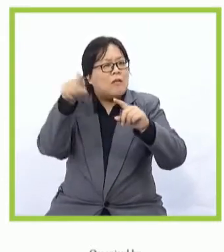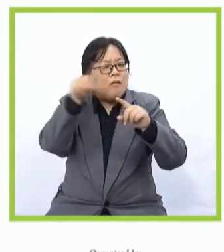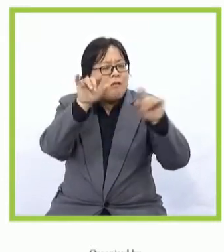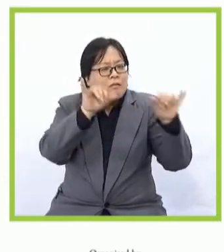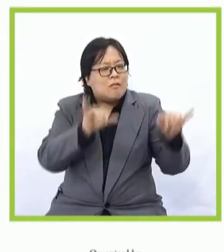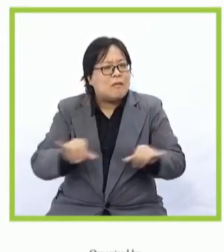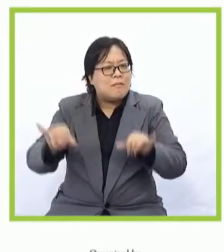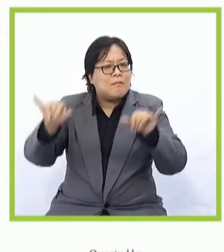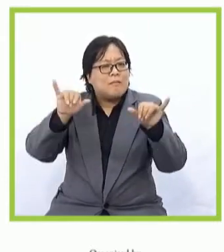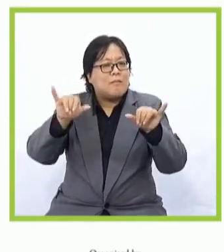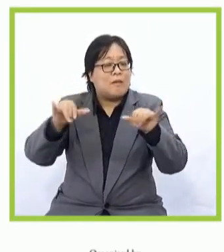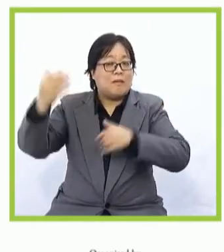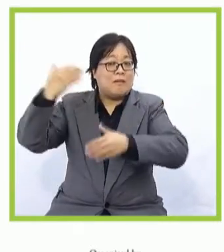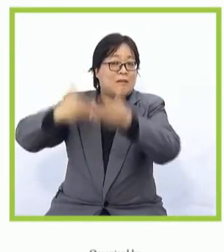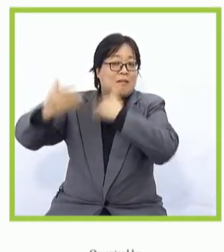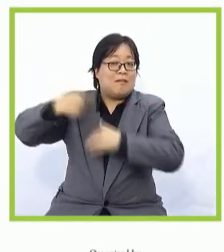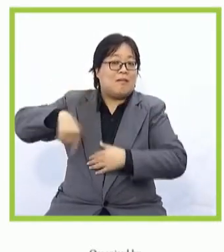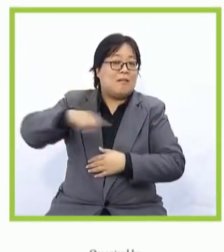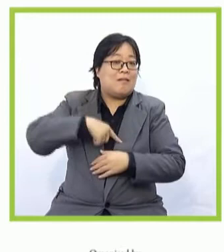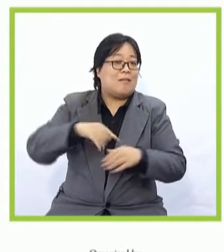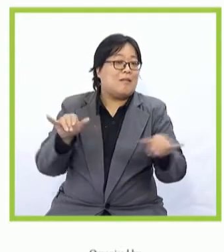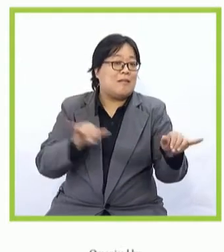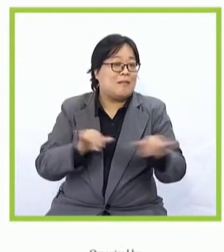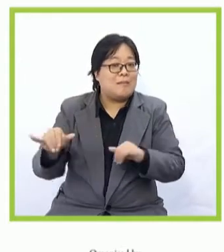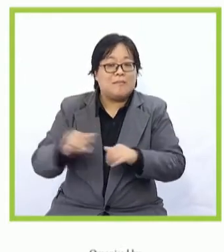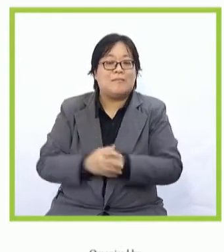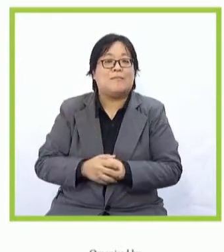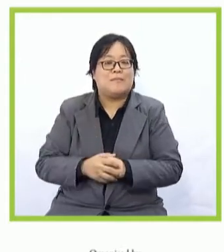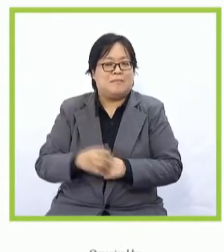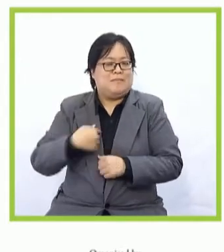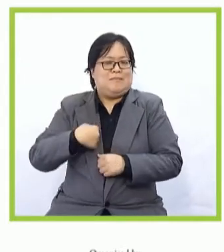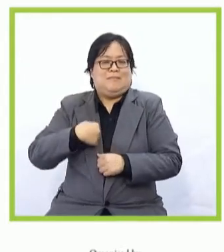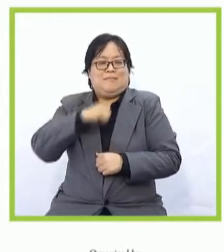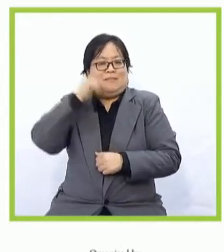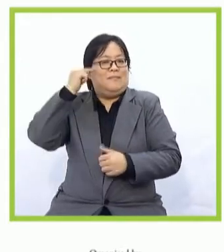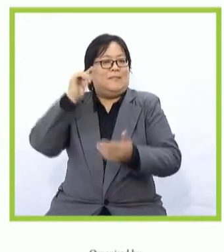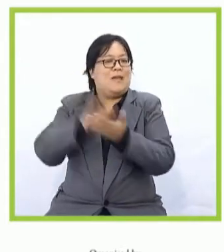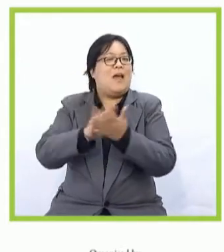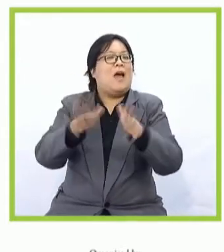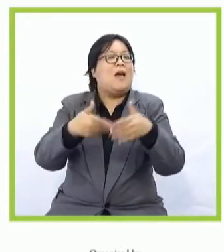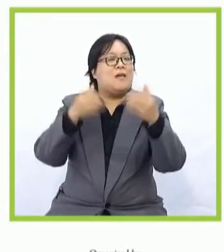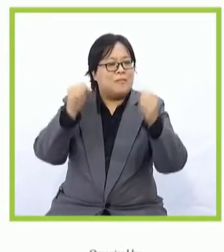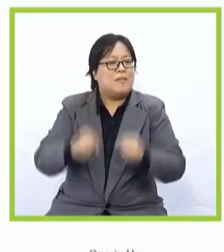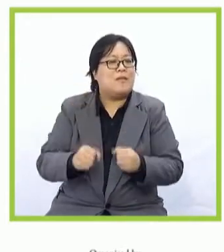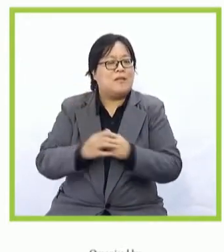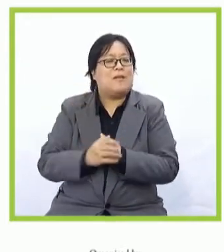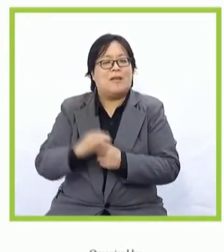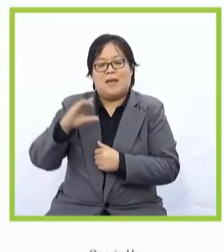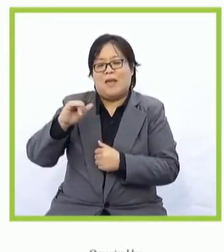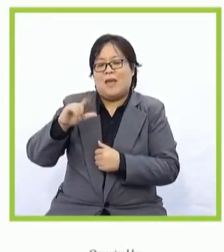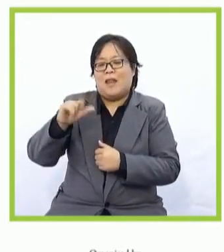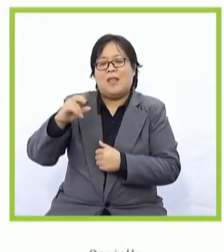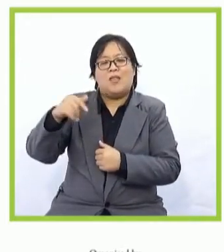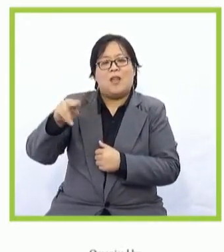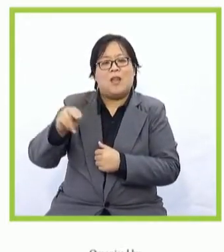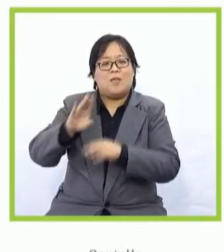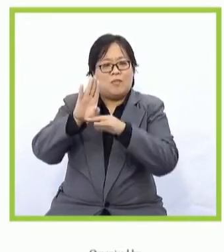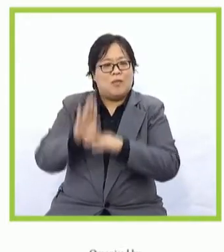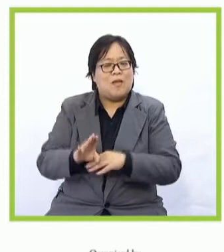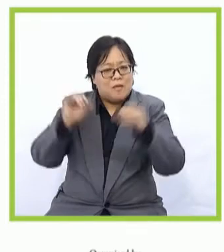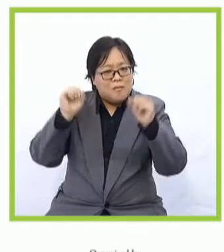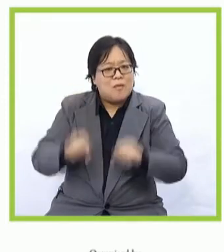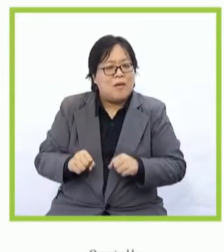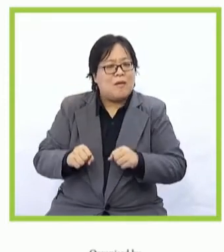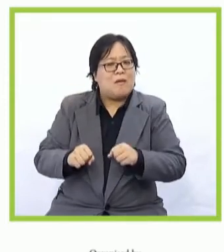their ancestors had fled famine. I couldn't believe it. How could such an egalitarian culture have allowed